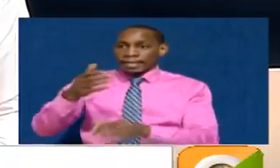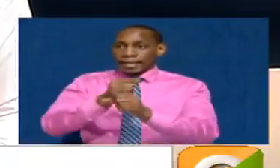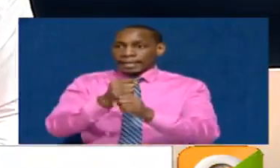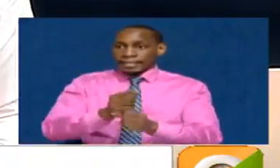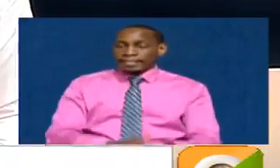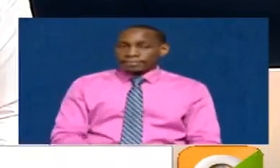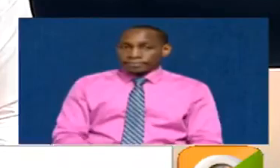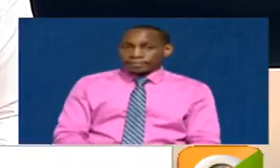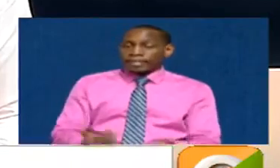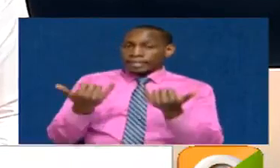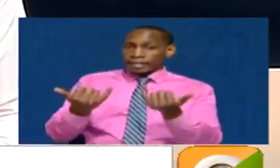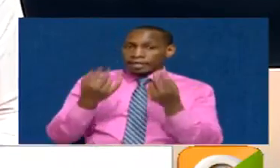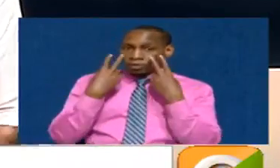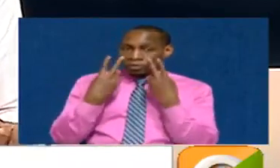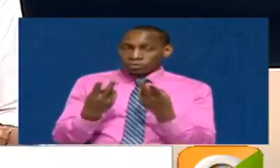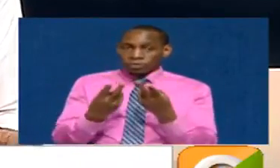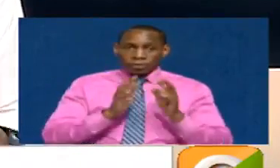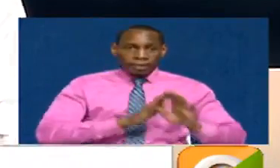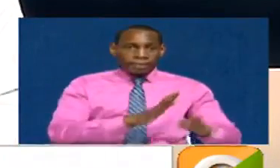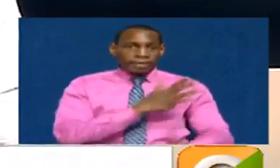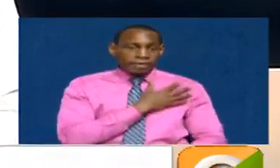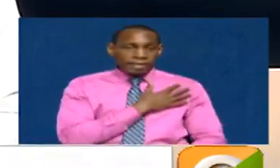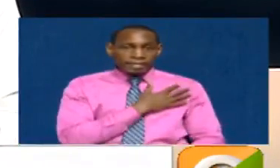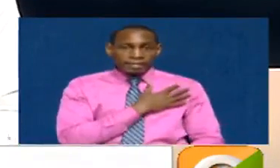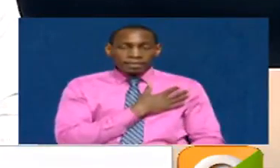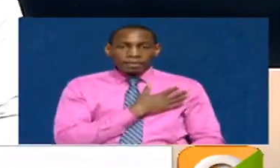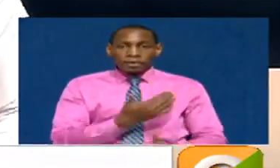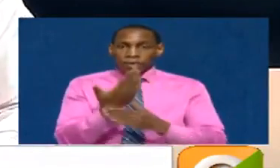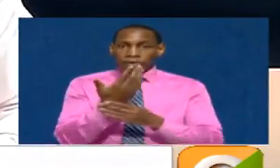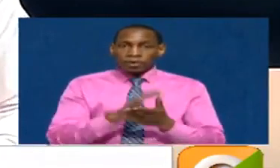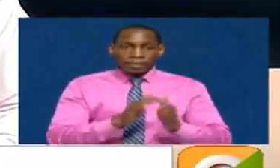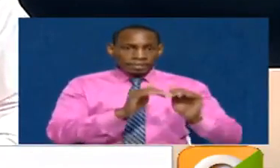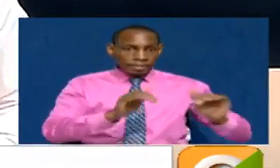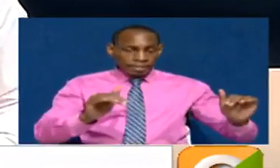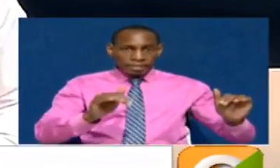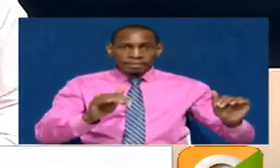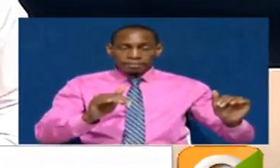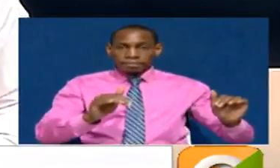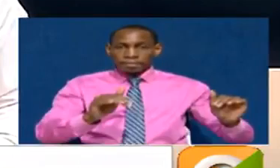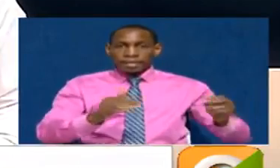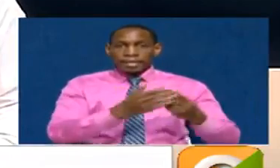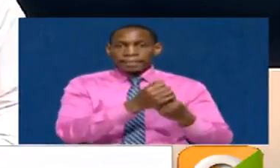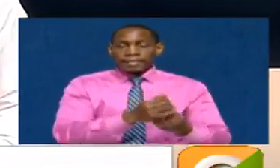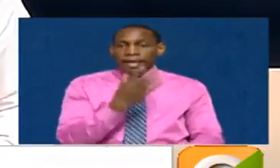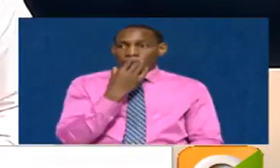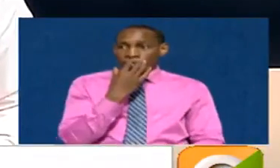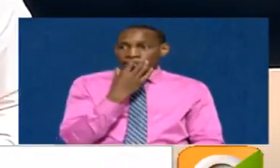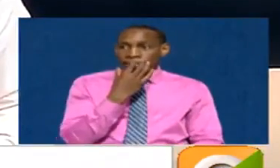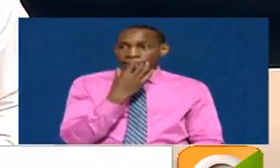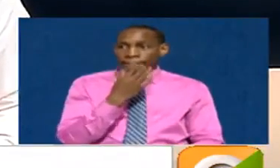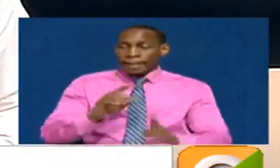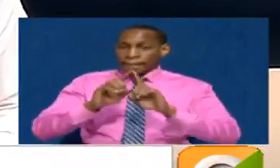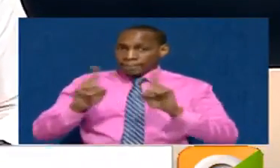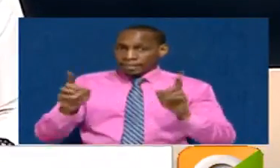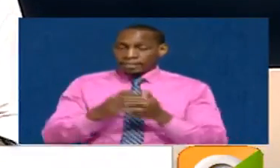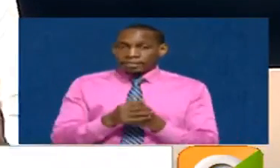Alliance. Now, in so abandoning NASA, they had, at least on paper, parted ways with their erstwhile partner, ODM.